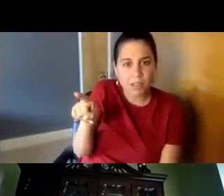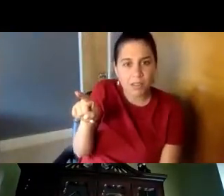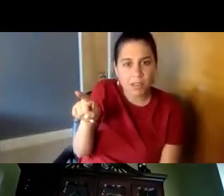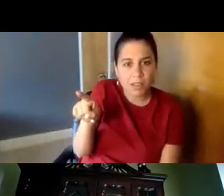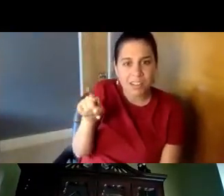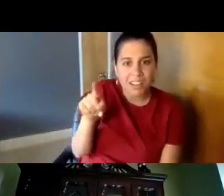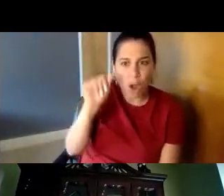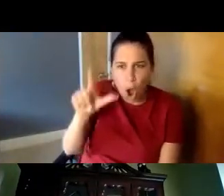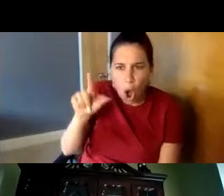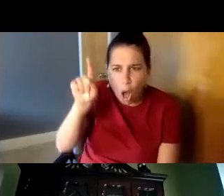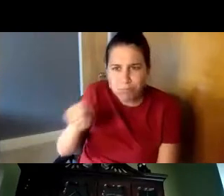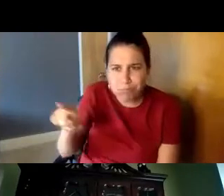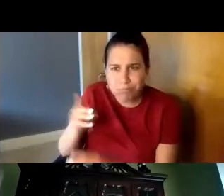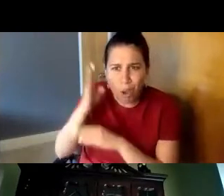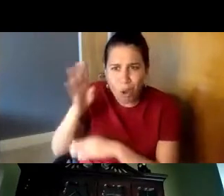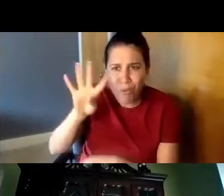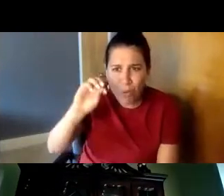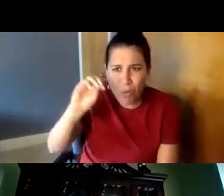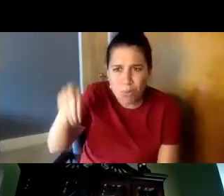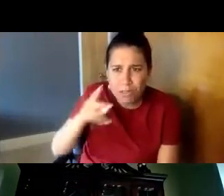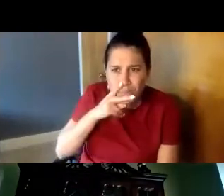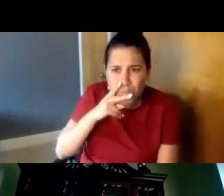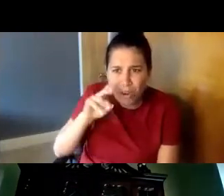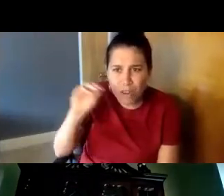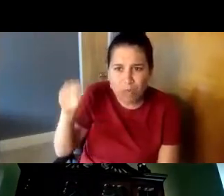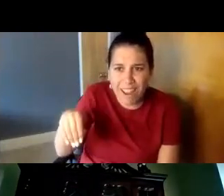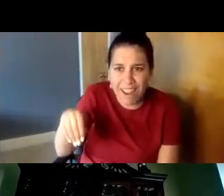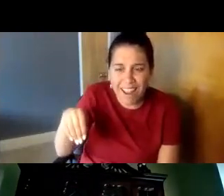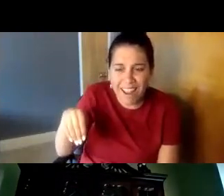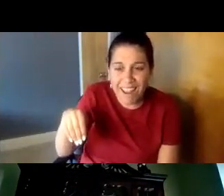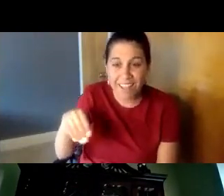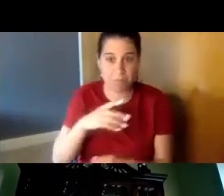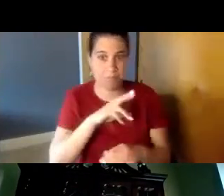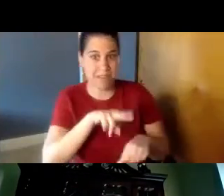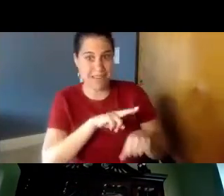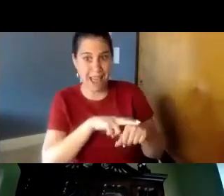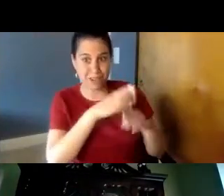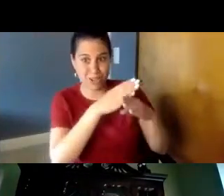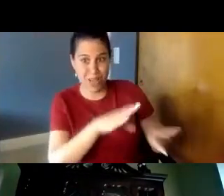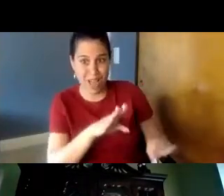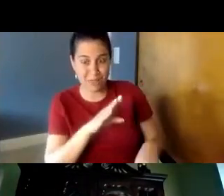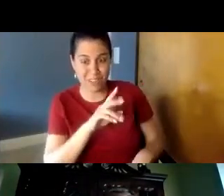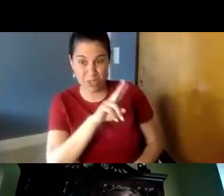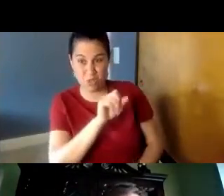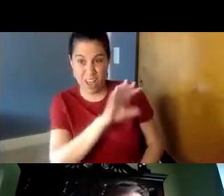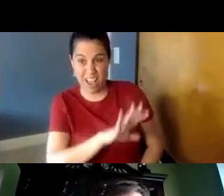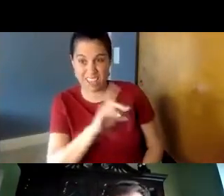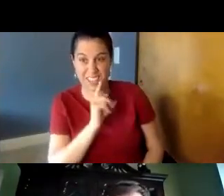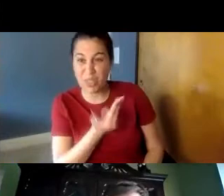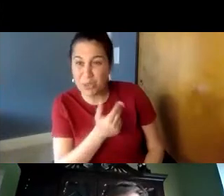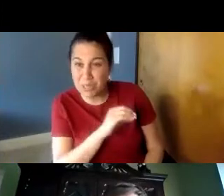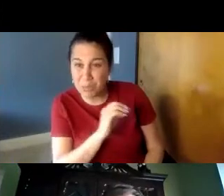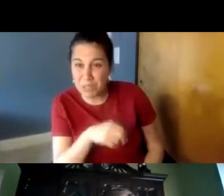smoking rates over 40%, which again, when you think of the national average of 13%, that is astronomically high.